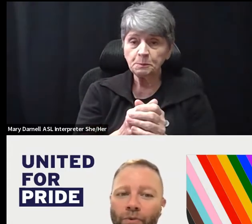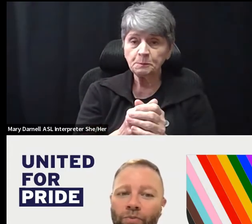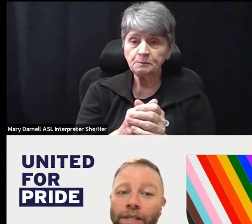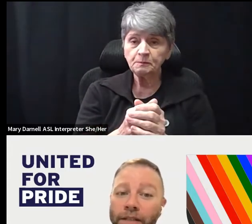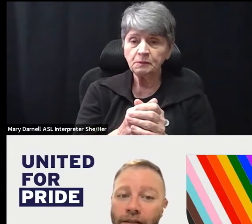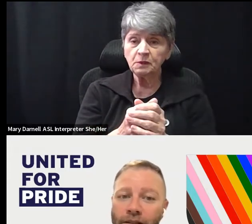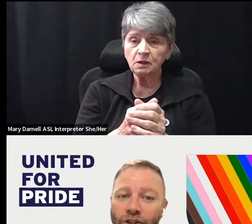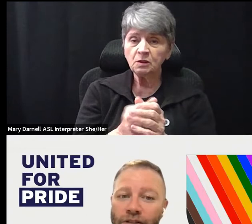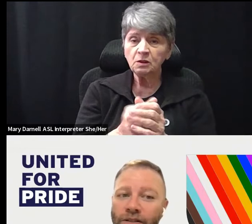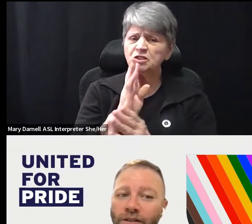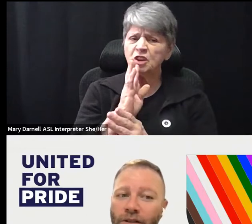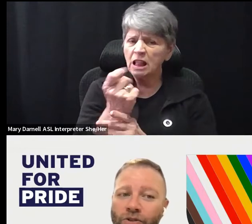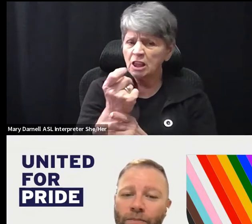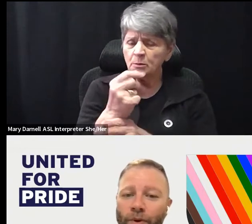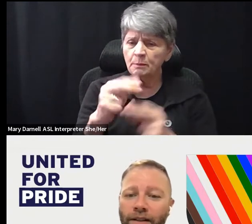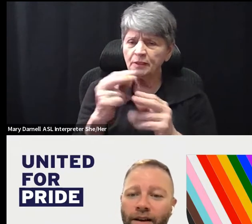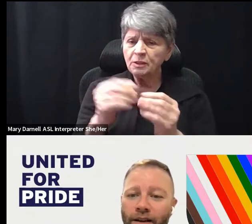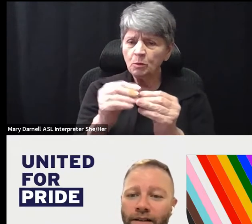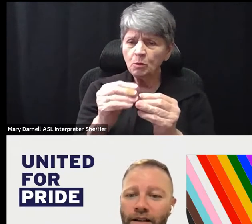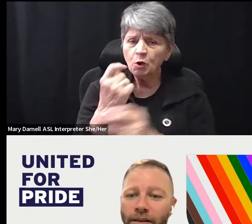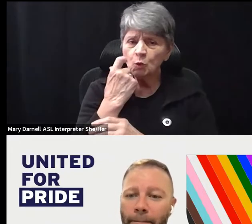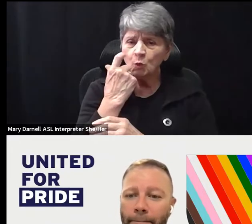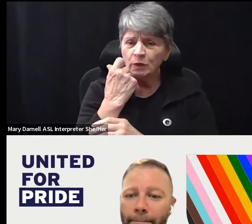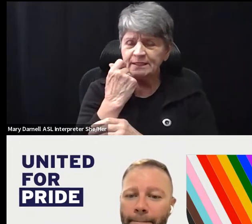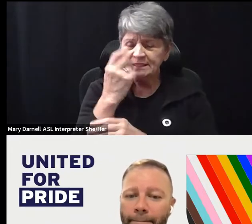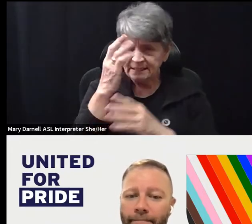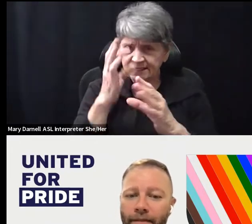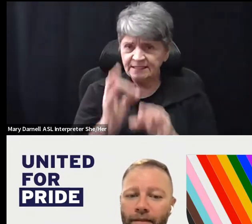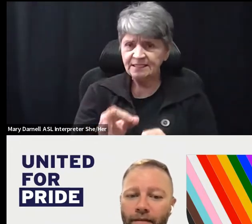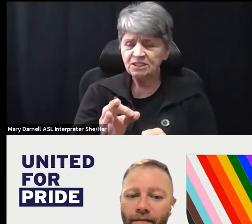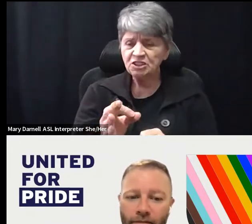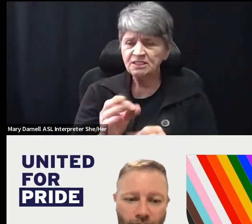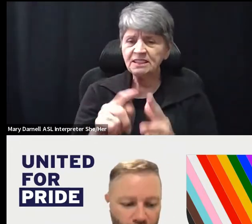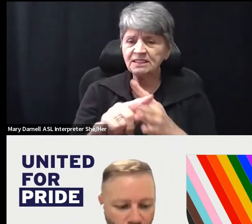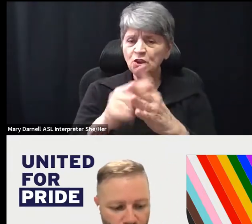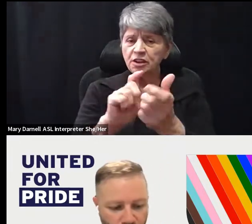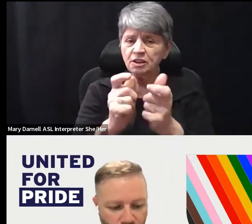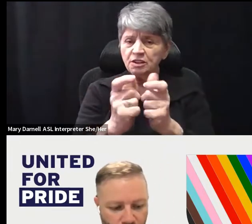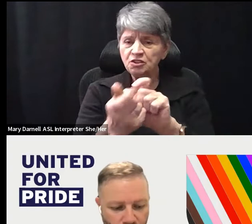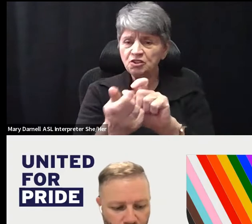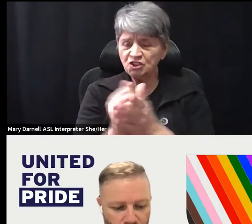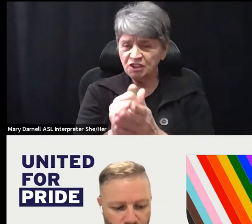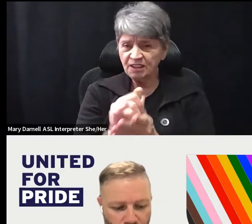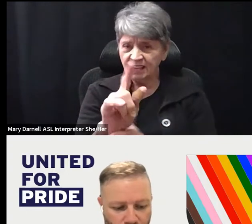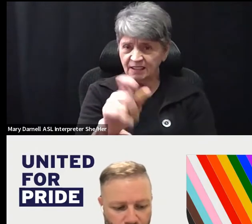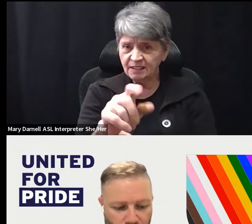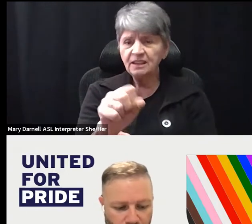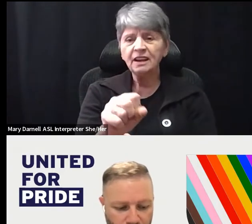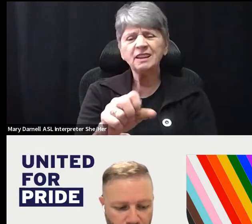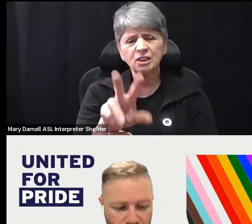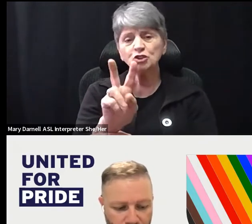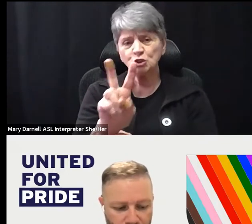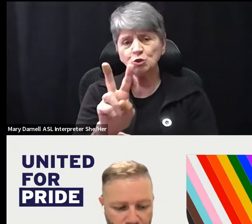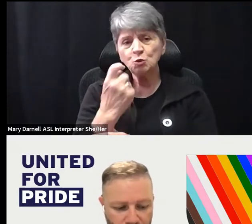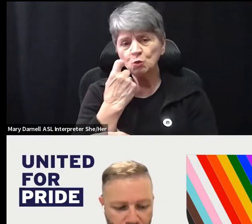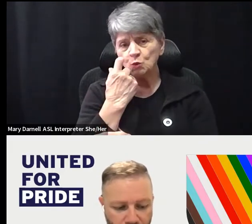about the more recent decisions that started to chip away at that idea? Yeah, sure. So there's two pretty recent cases that set